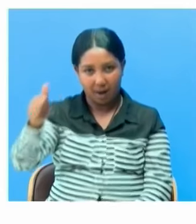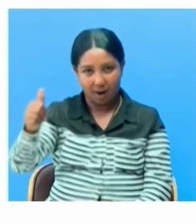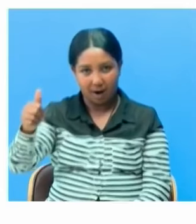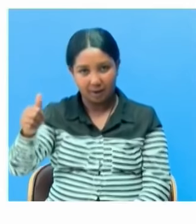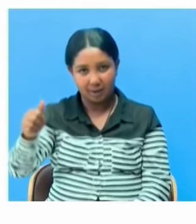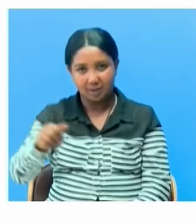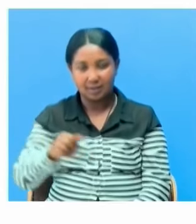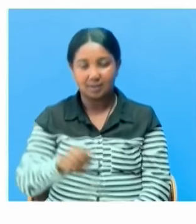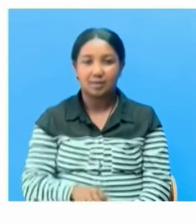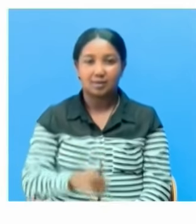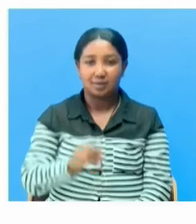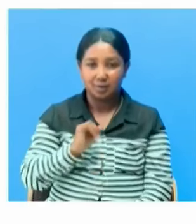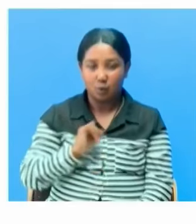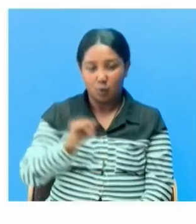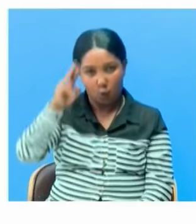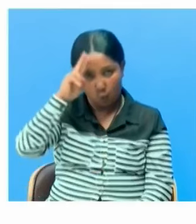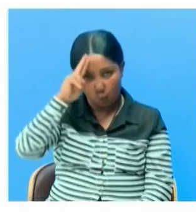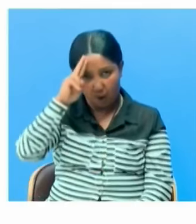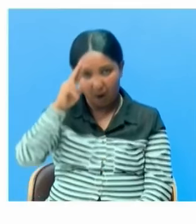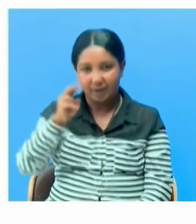is